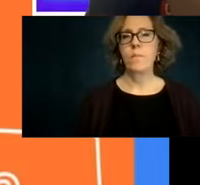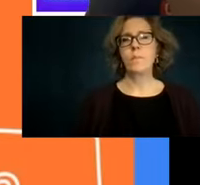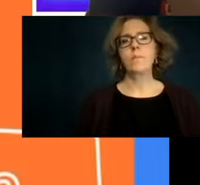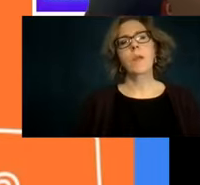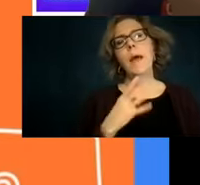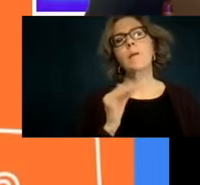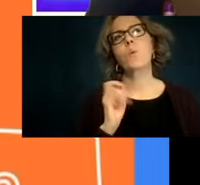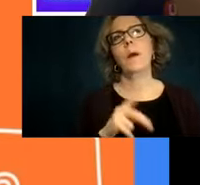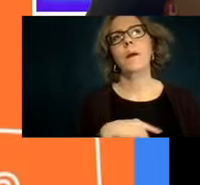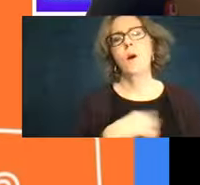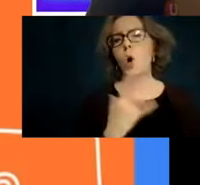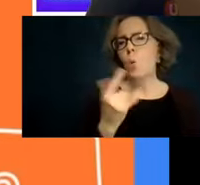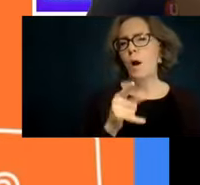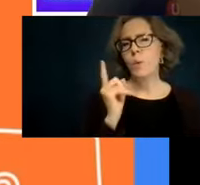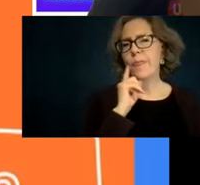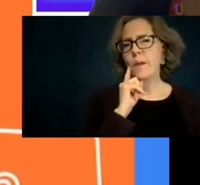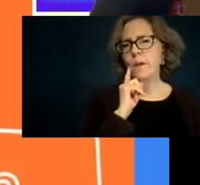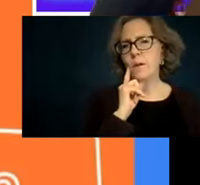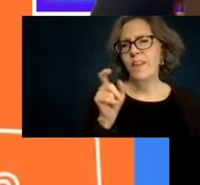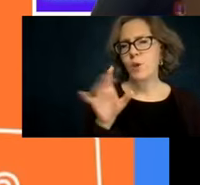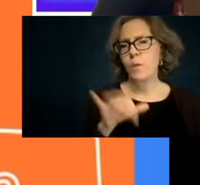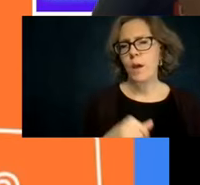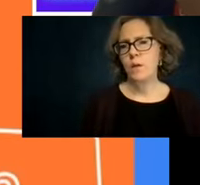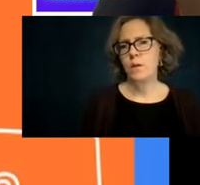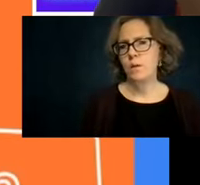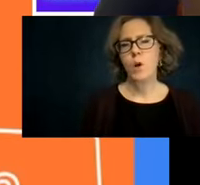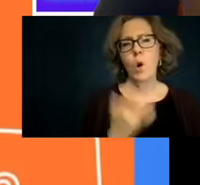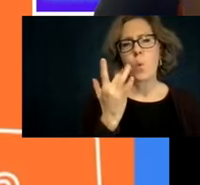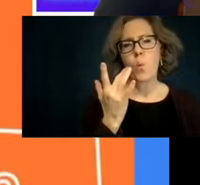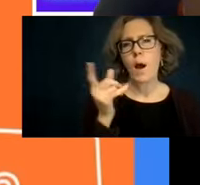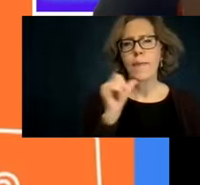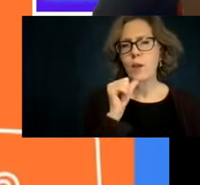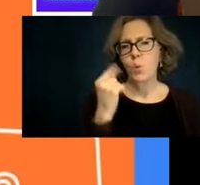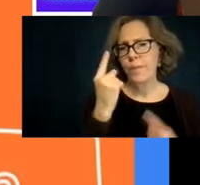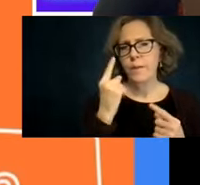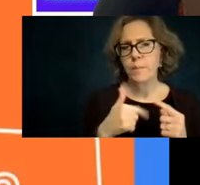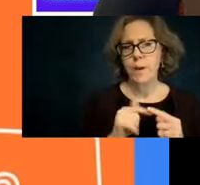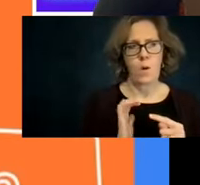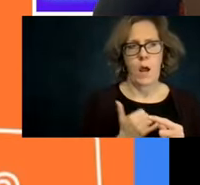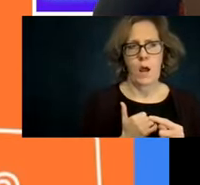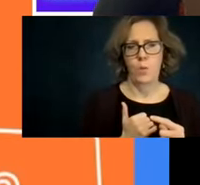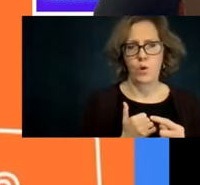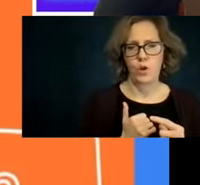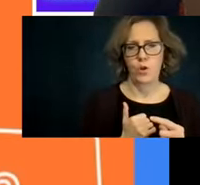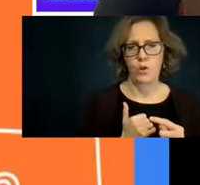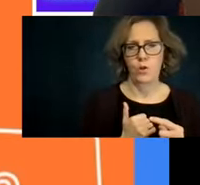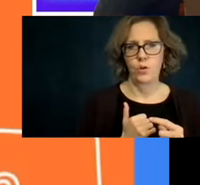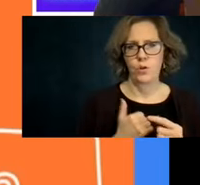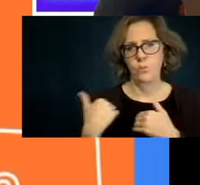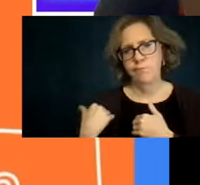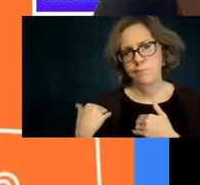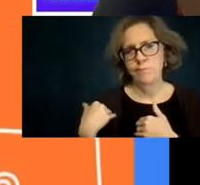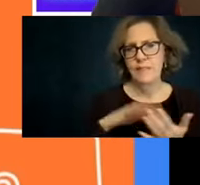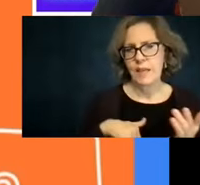And why do you think that is, Kim, in that sometimes we're not taking into account the obligations that you might